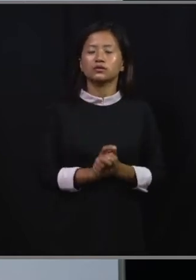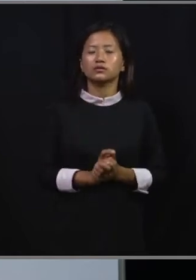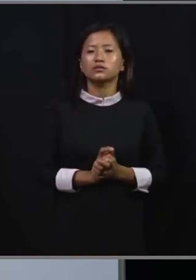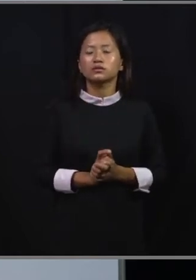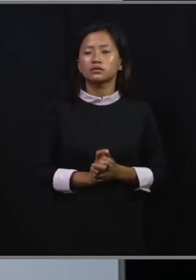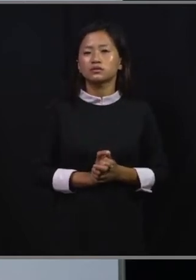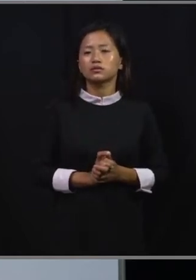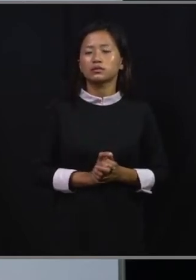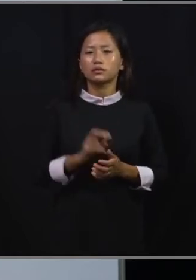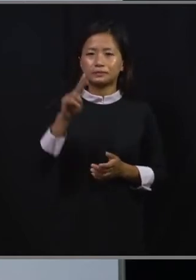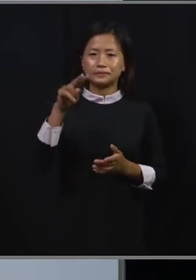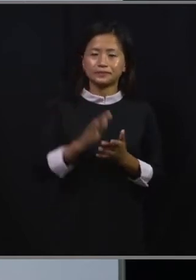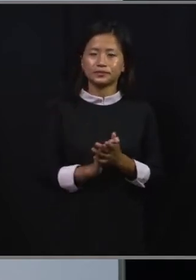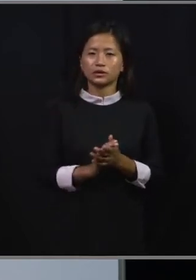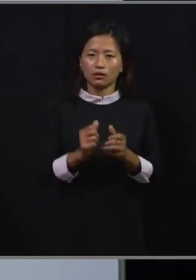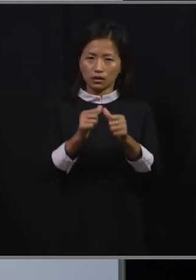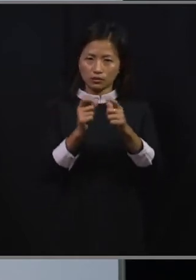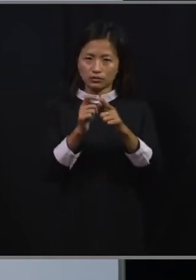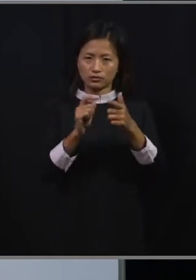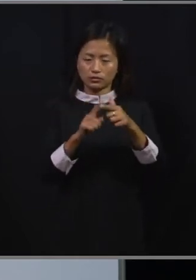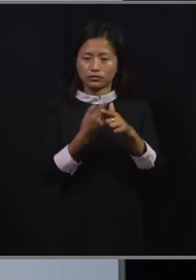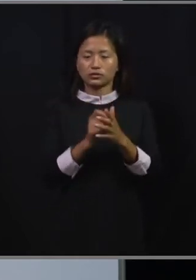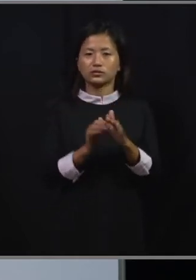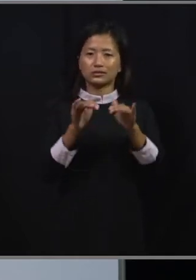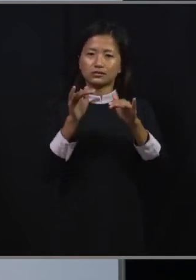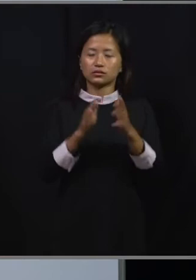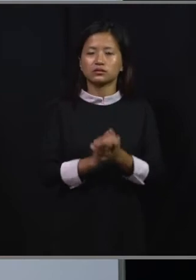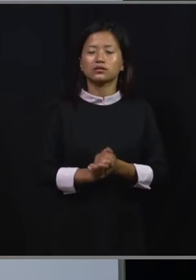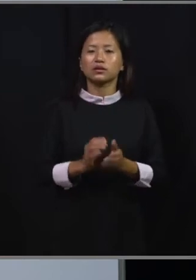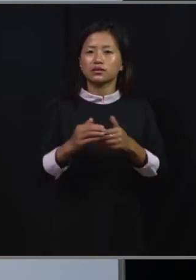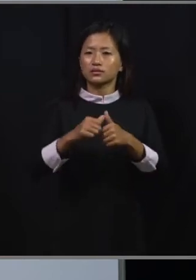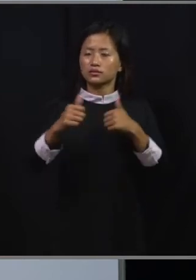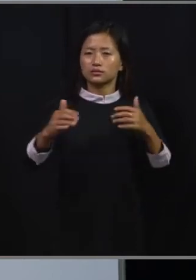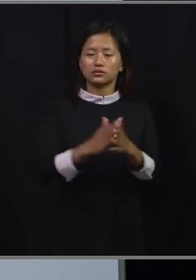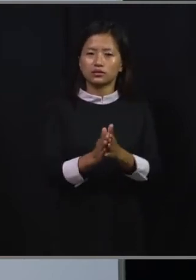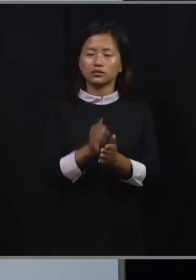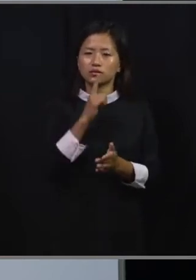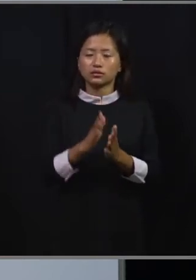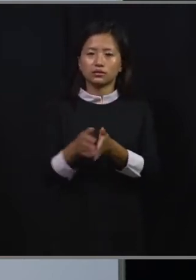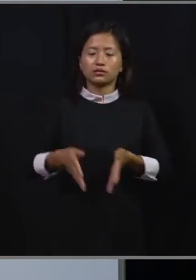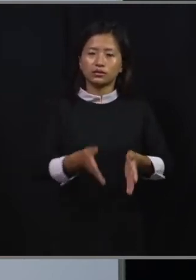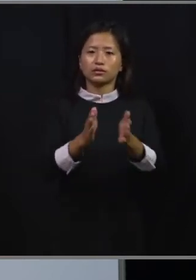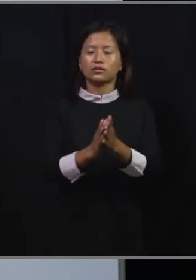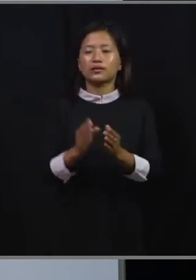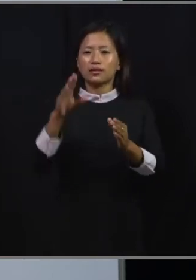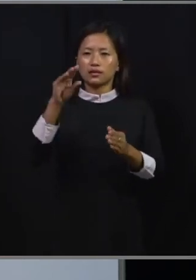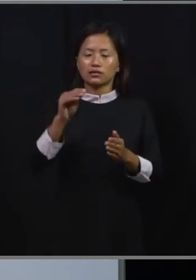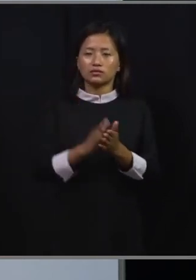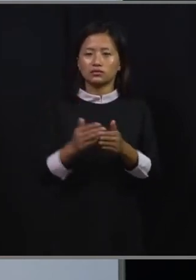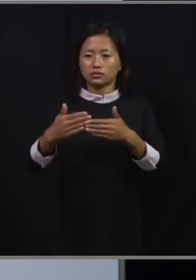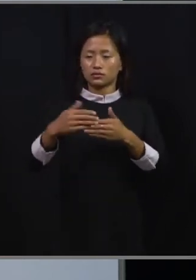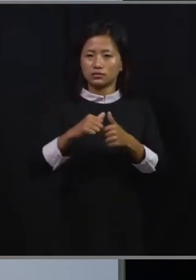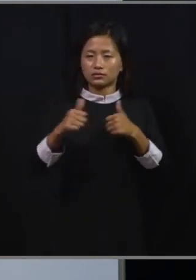the means? We have adjusted the object distance in such a way that the image will form at least distance of distinct